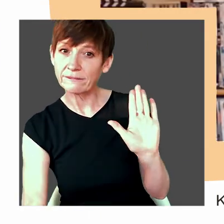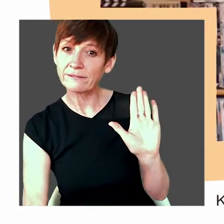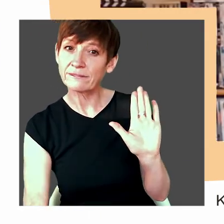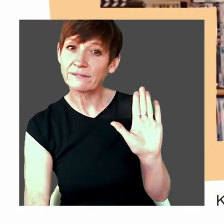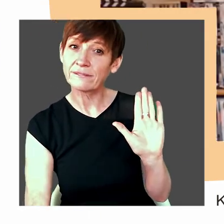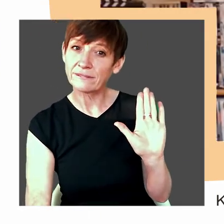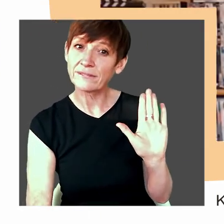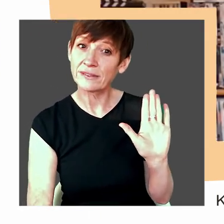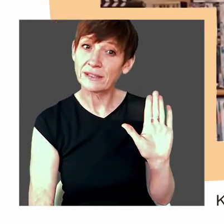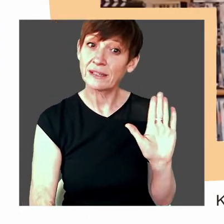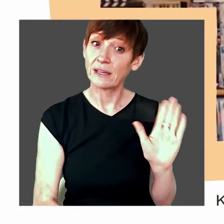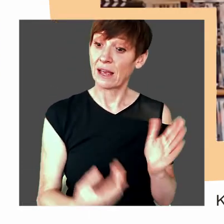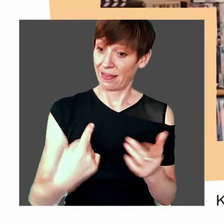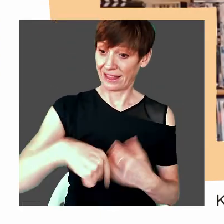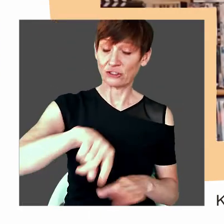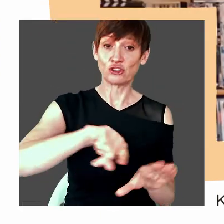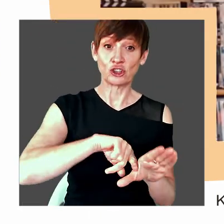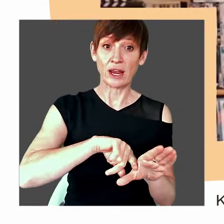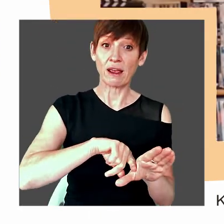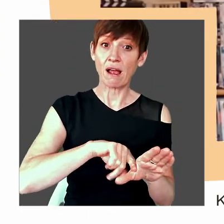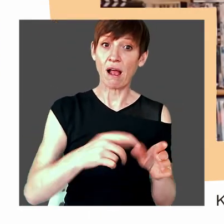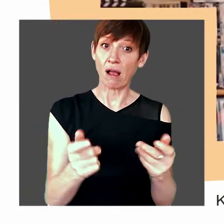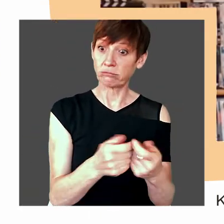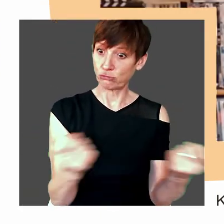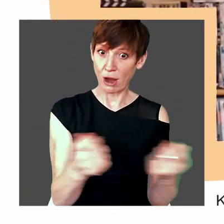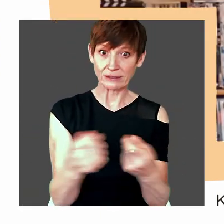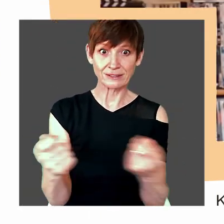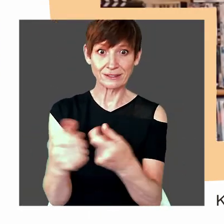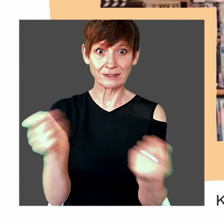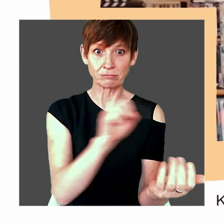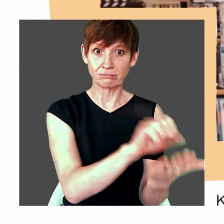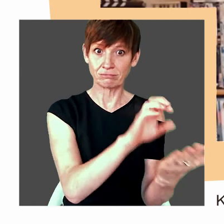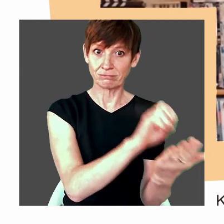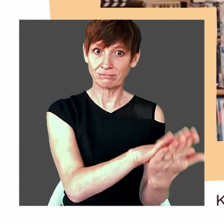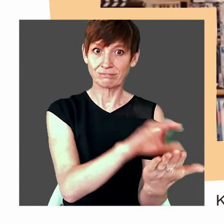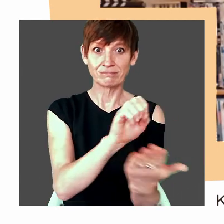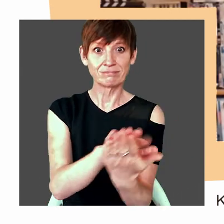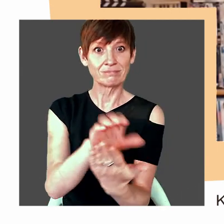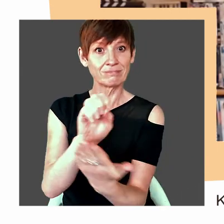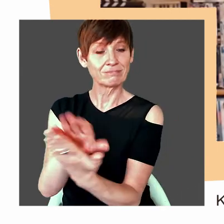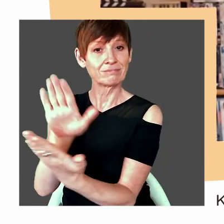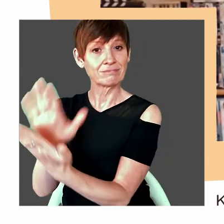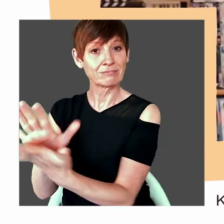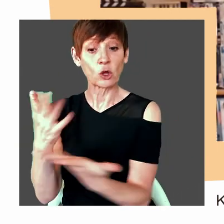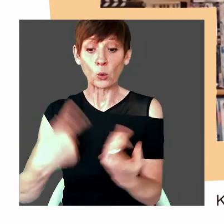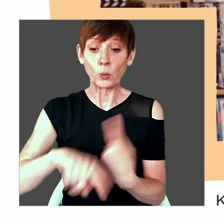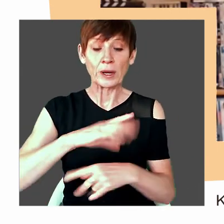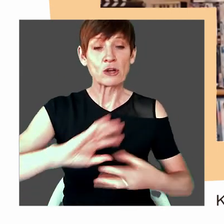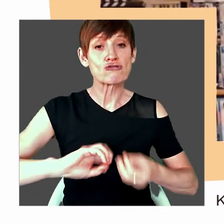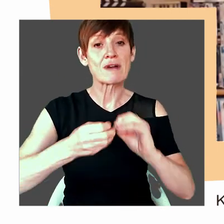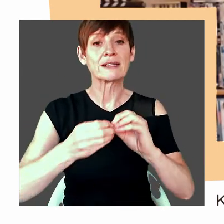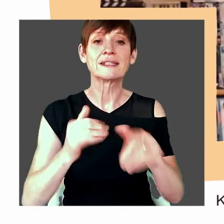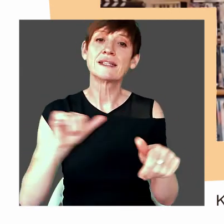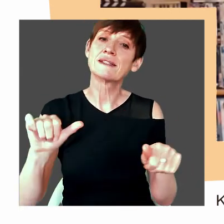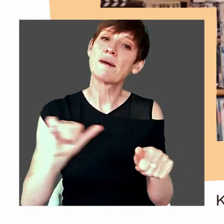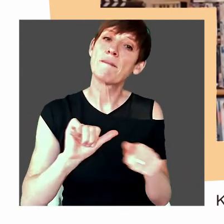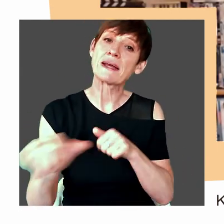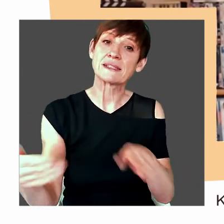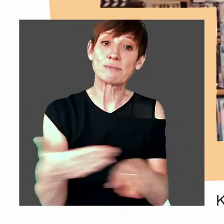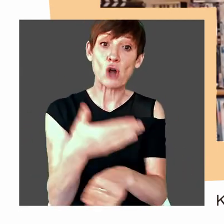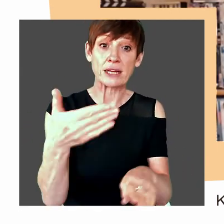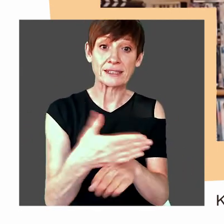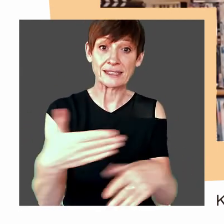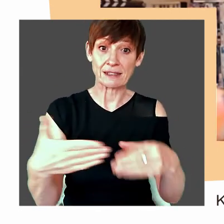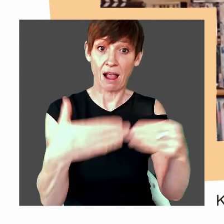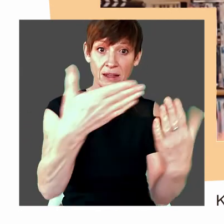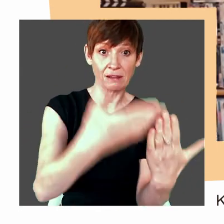Variety and Deadline Hollywood and all the kind of trade presses. We published a set of best practice guidelines for the UK film industry, which we